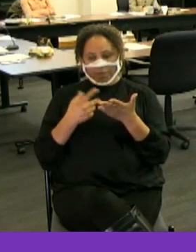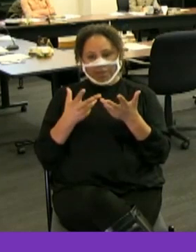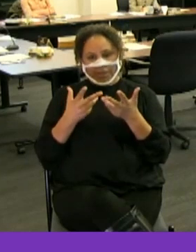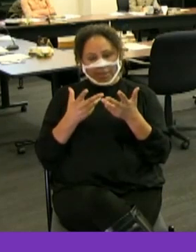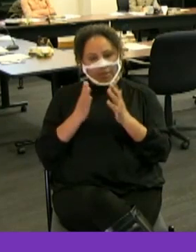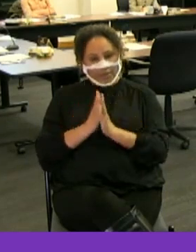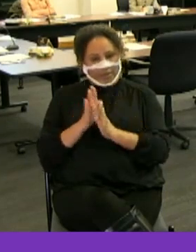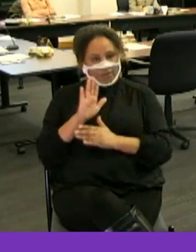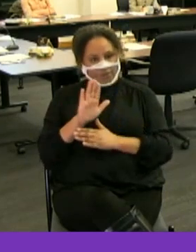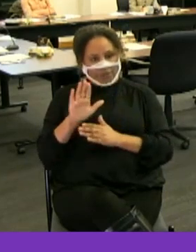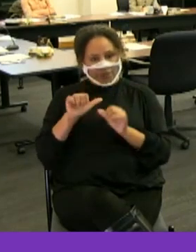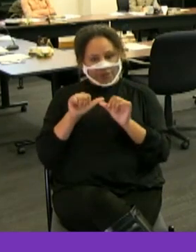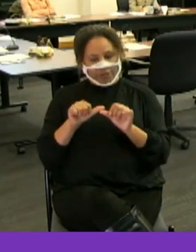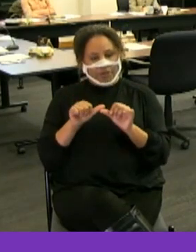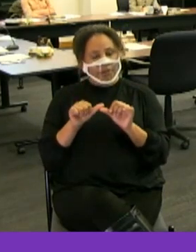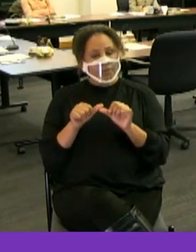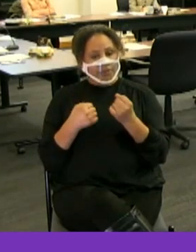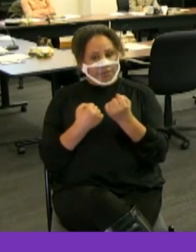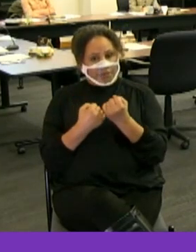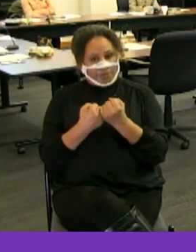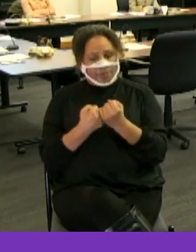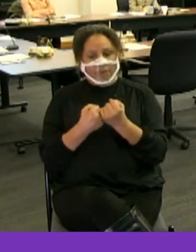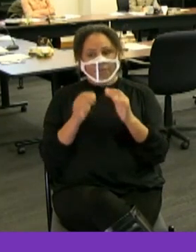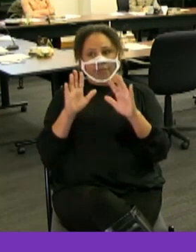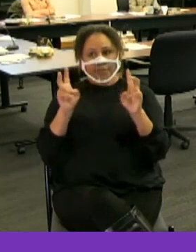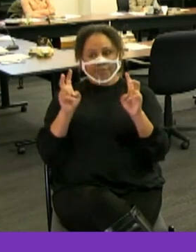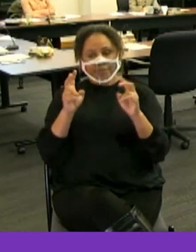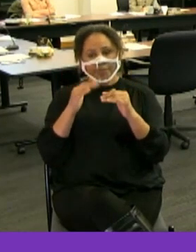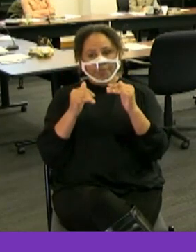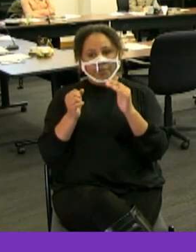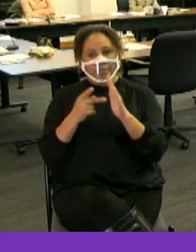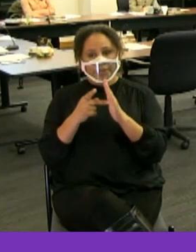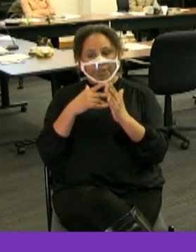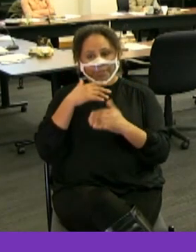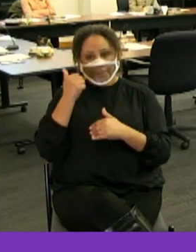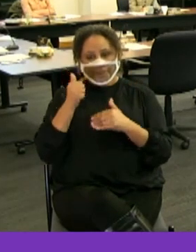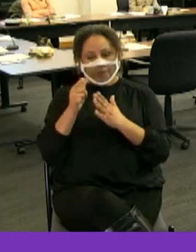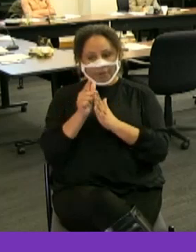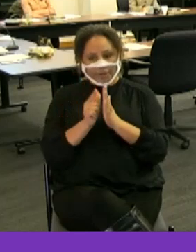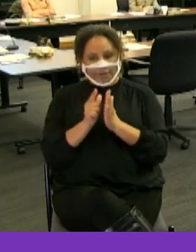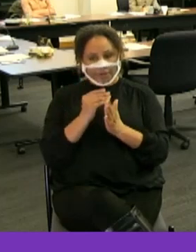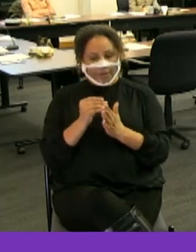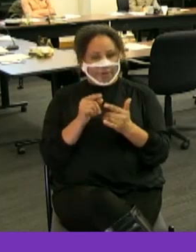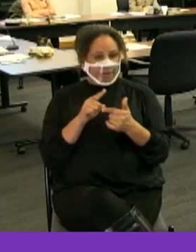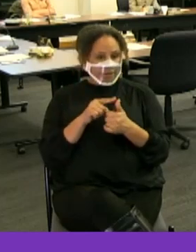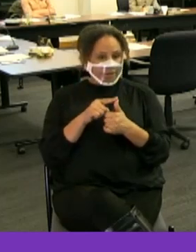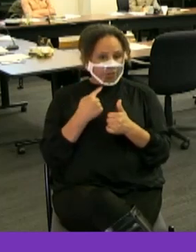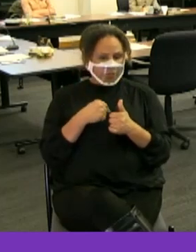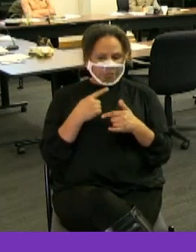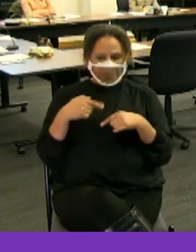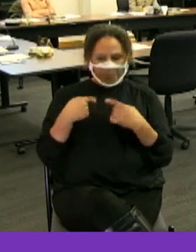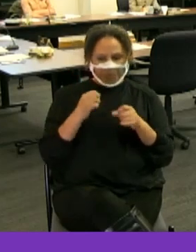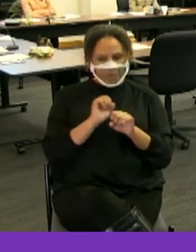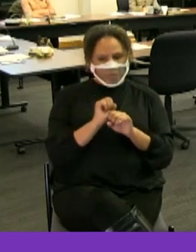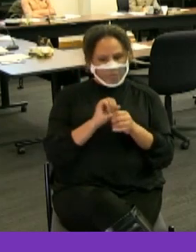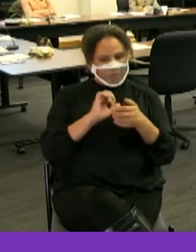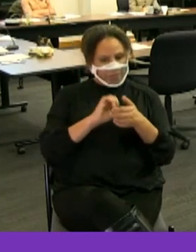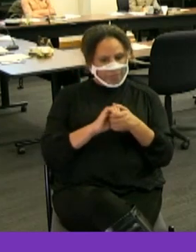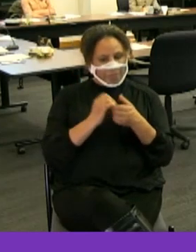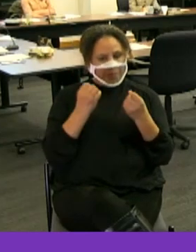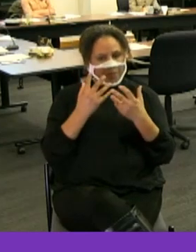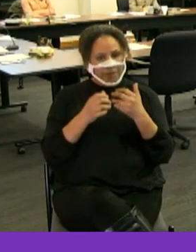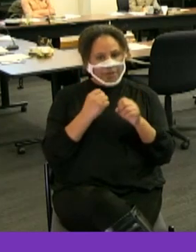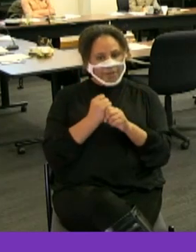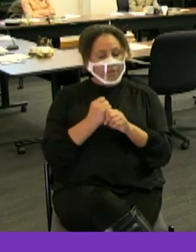Back Better Act. Congressman Foster and Underwood, we've worked with them for many years, and the conversation is always very positive, and they've been